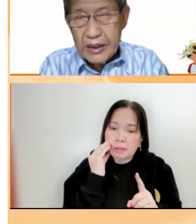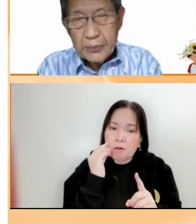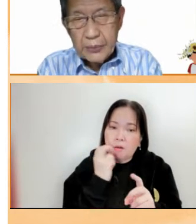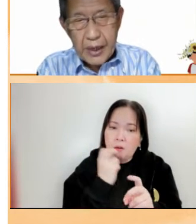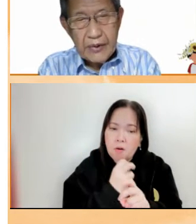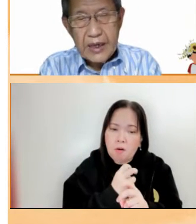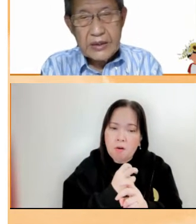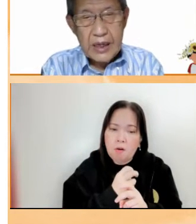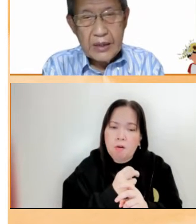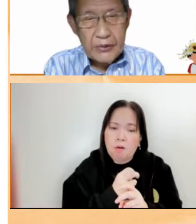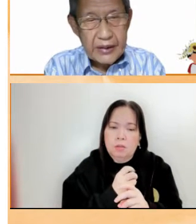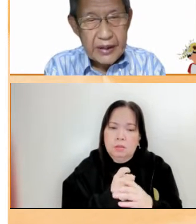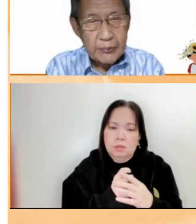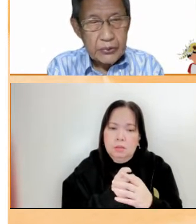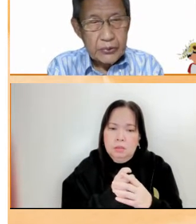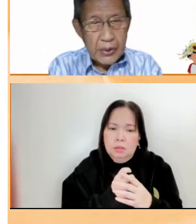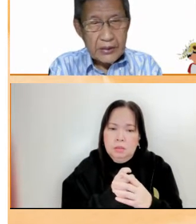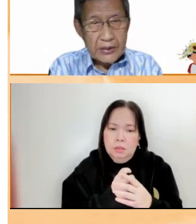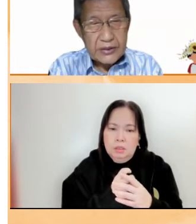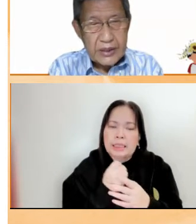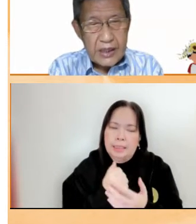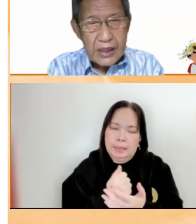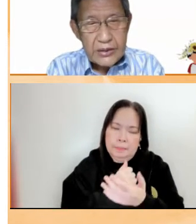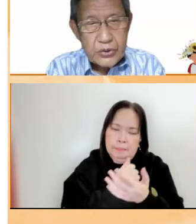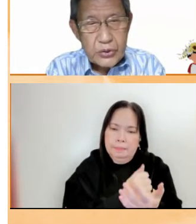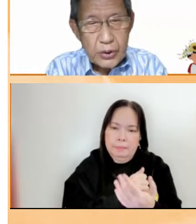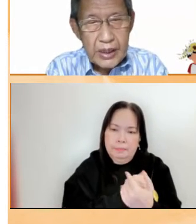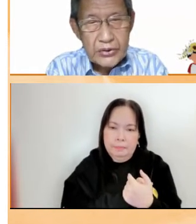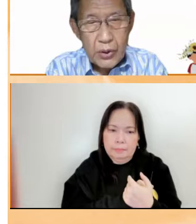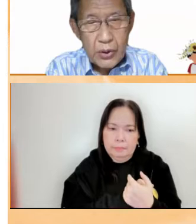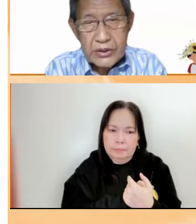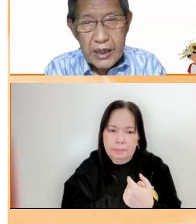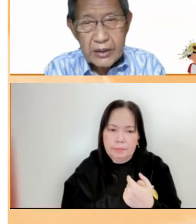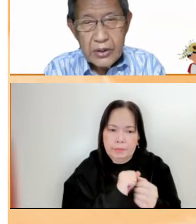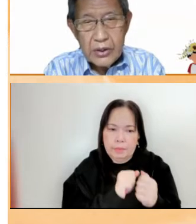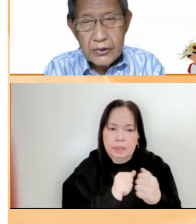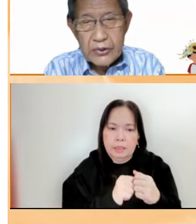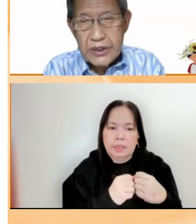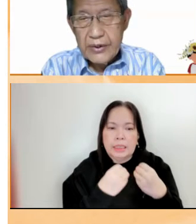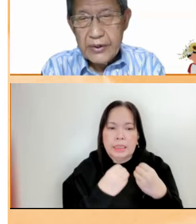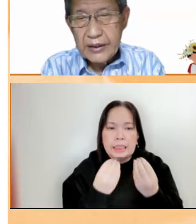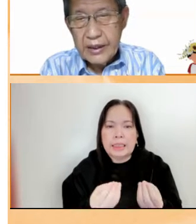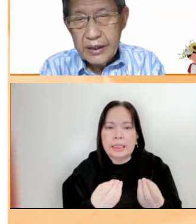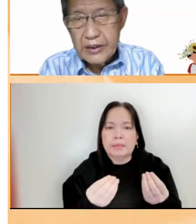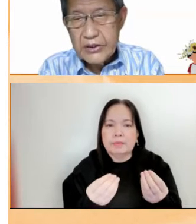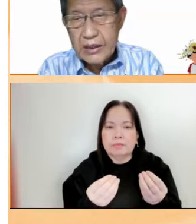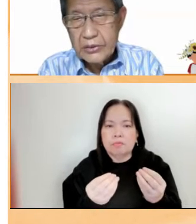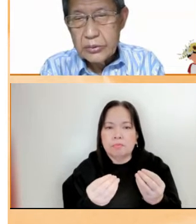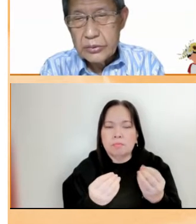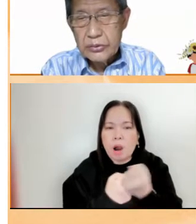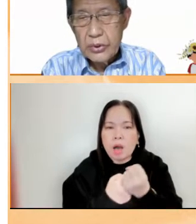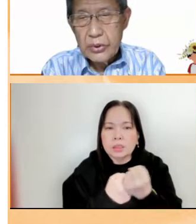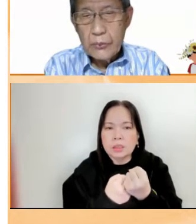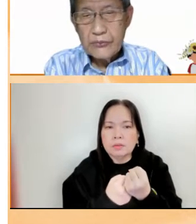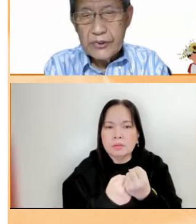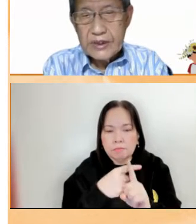reared by their parents can be very helpful to others. Ensure a strong start for children, early